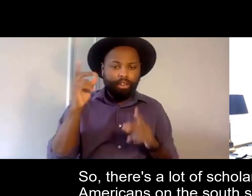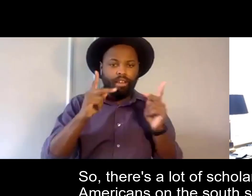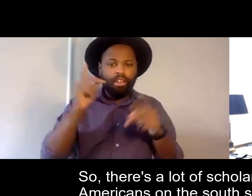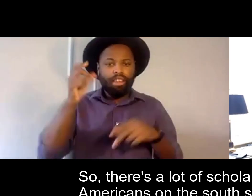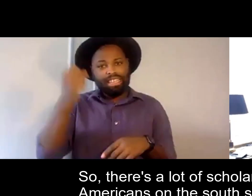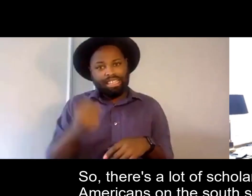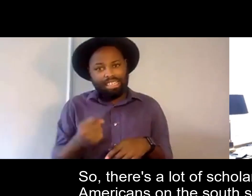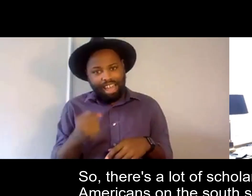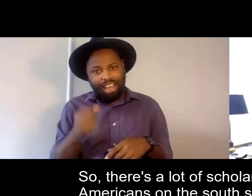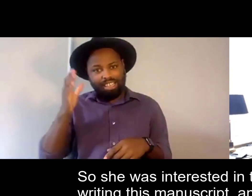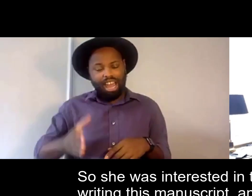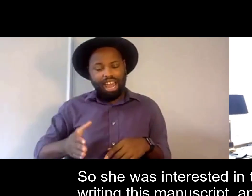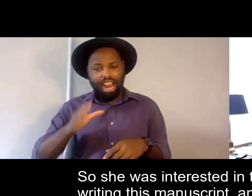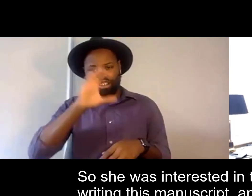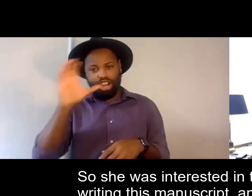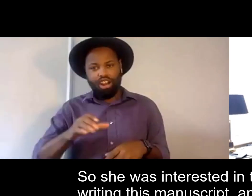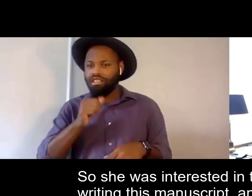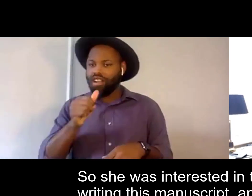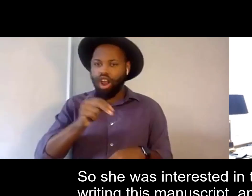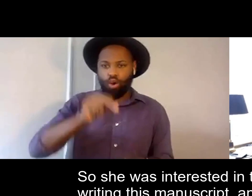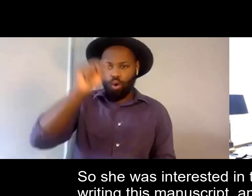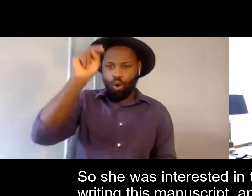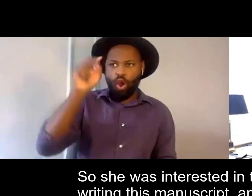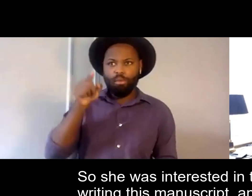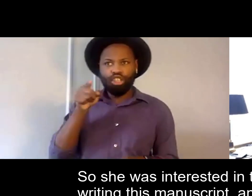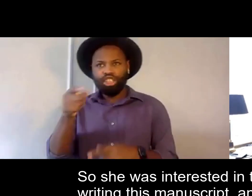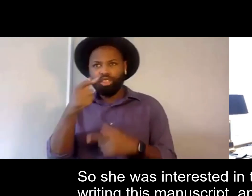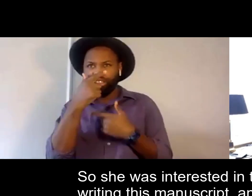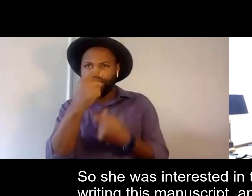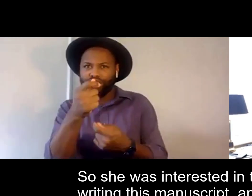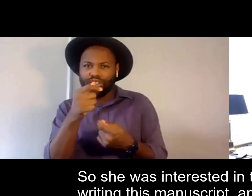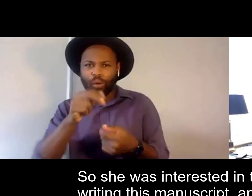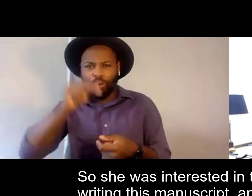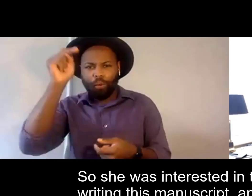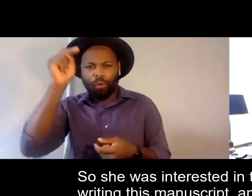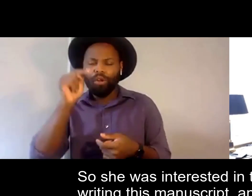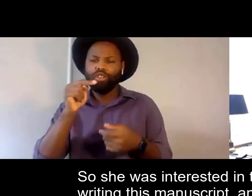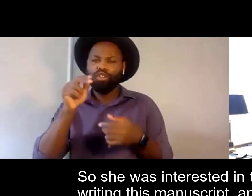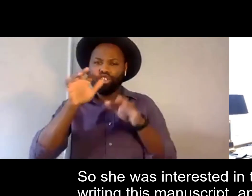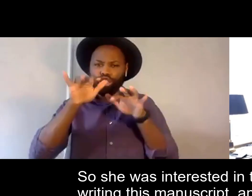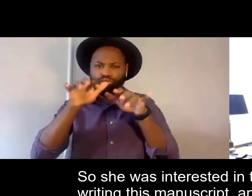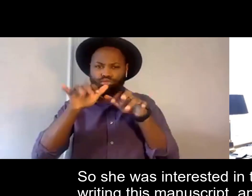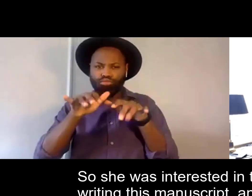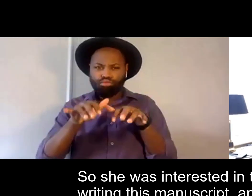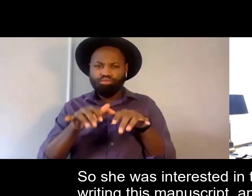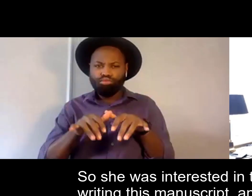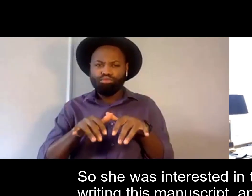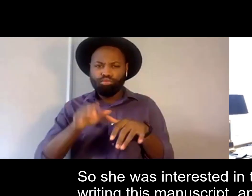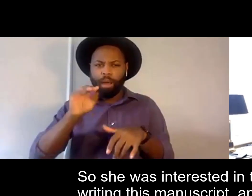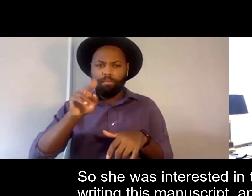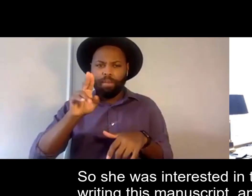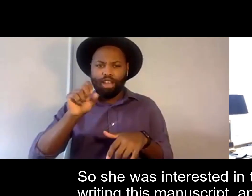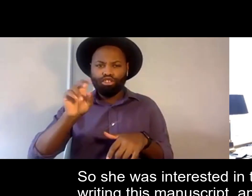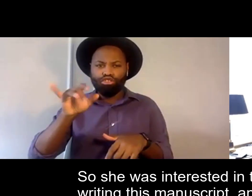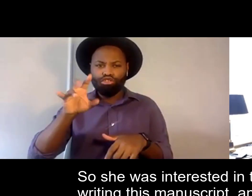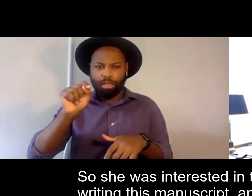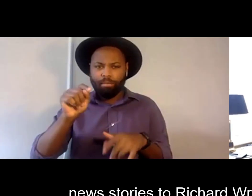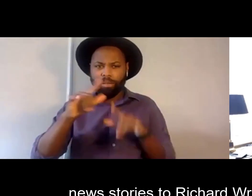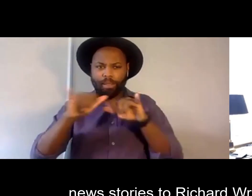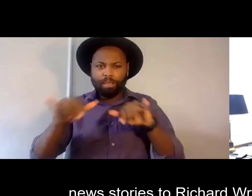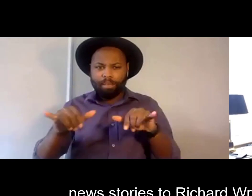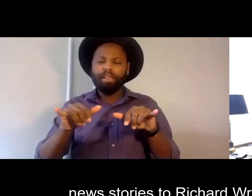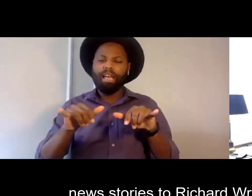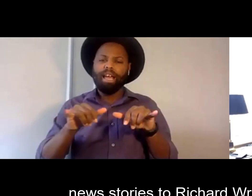on the north side of Chicago. So she was interested in this, and so she's writing this manuscript. And at the same time, she's sending pieces